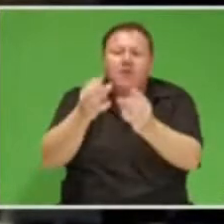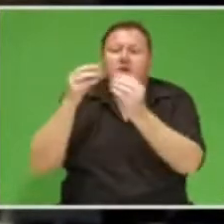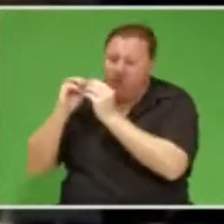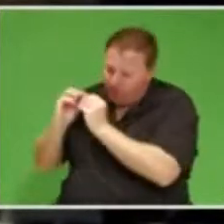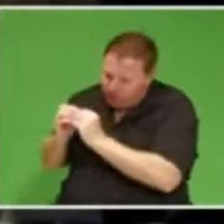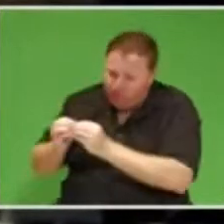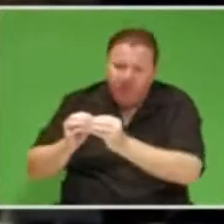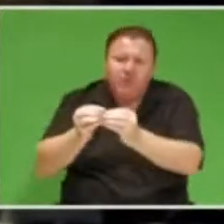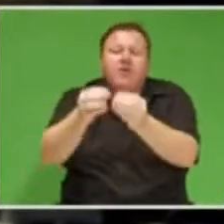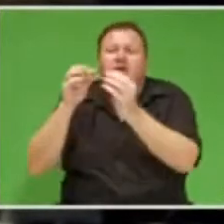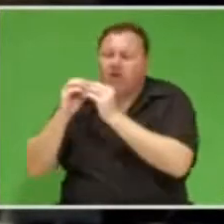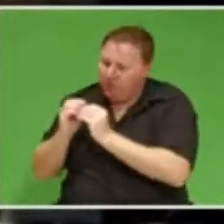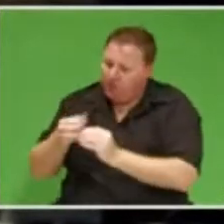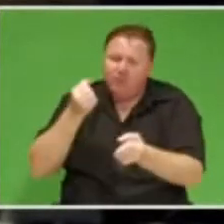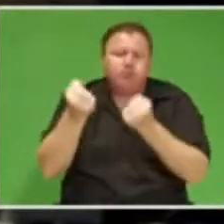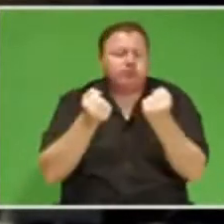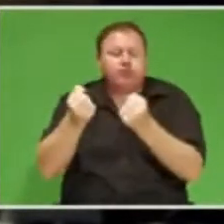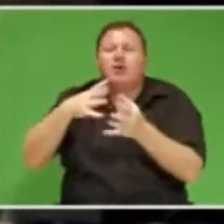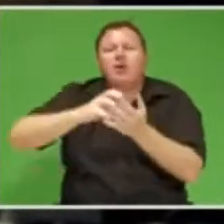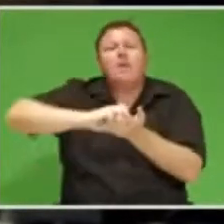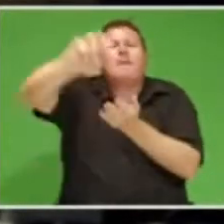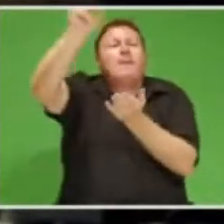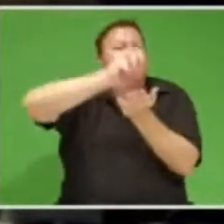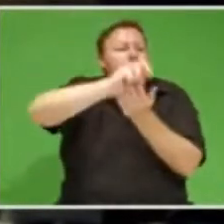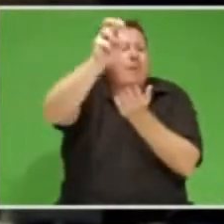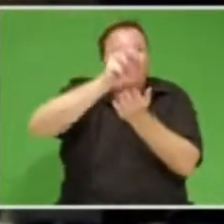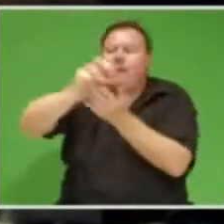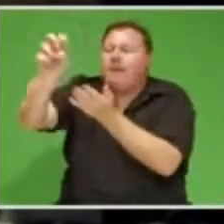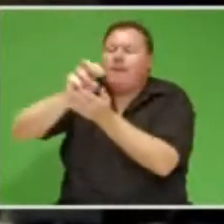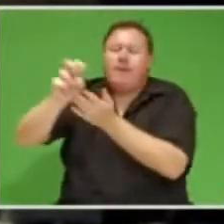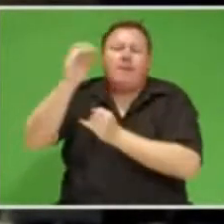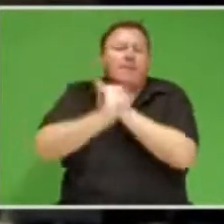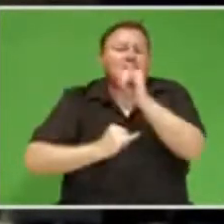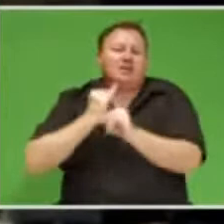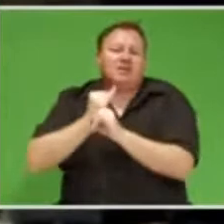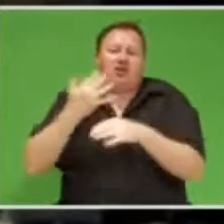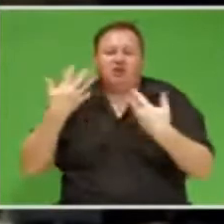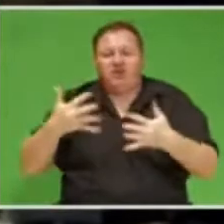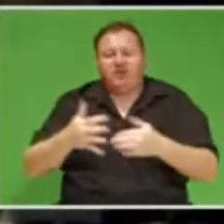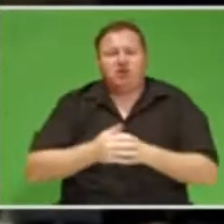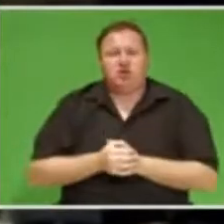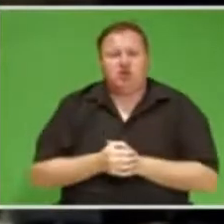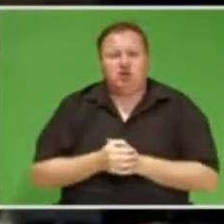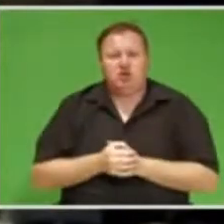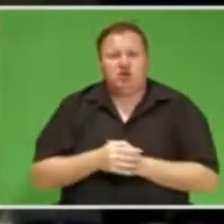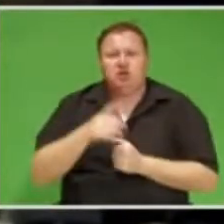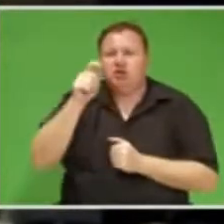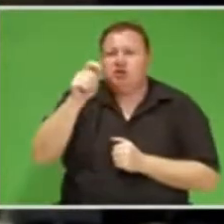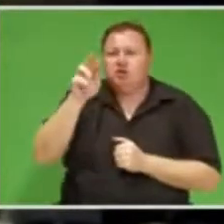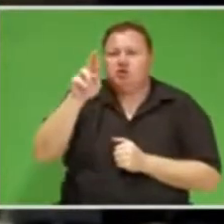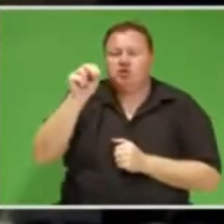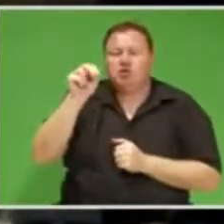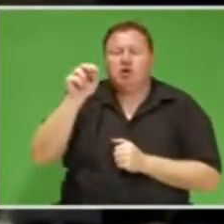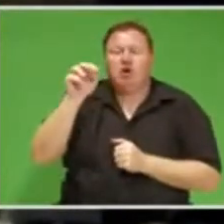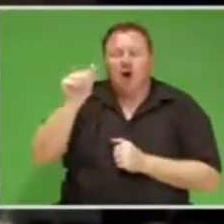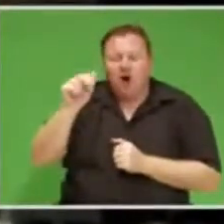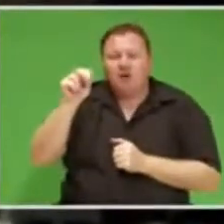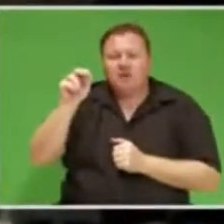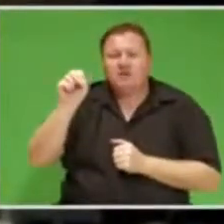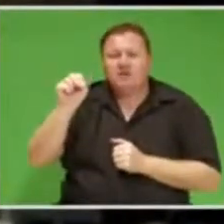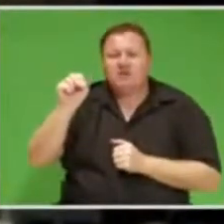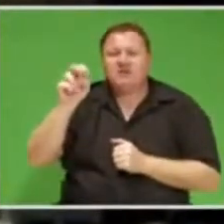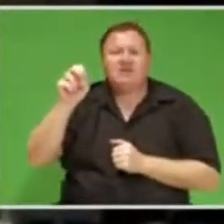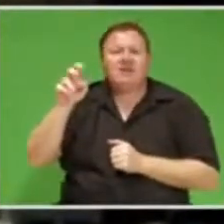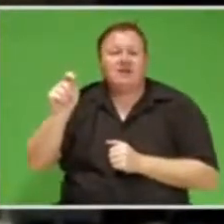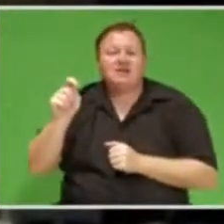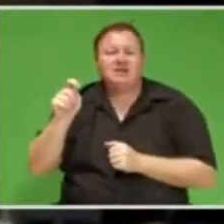Elizabeth Automotive Terminal. Transnet is also rehabilitating its idle locomotives